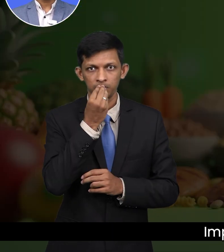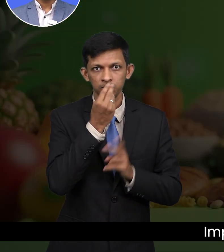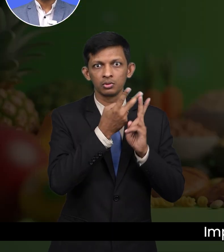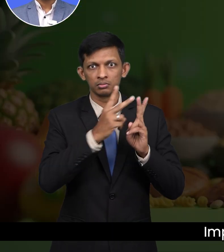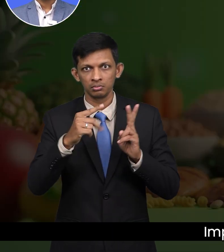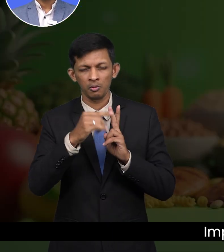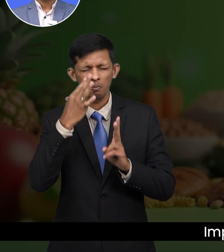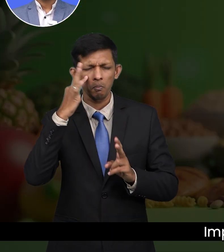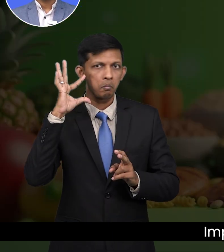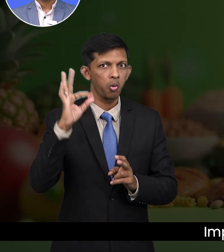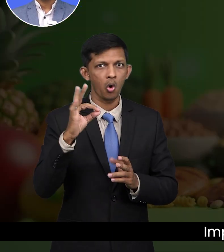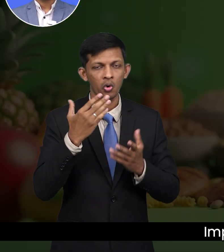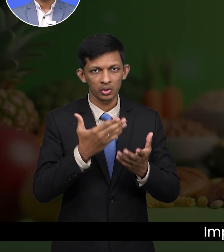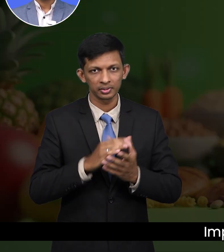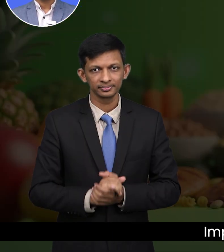Importance of food.